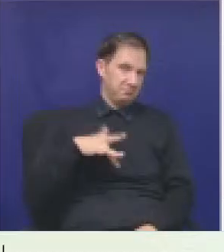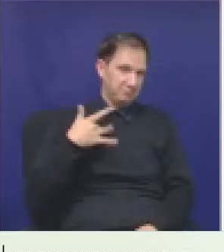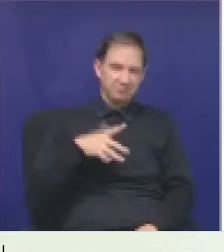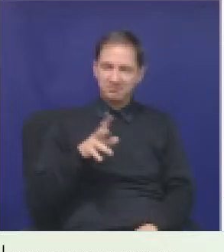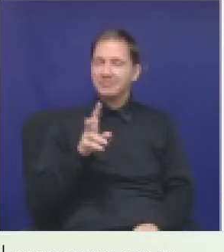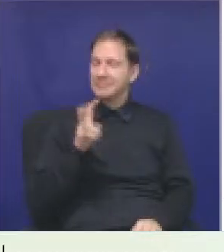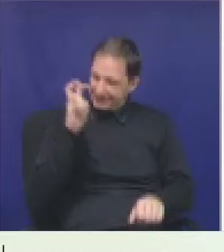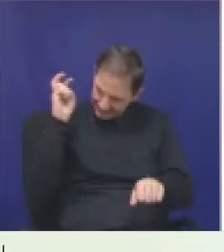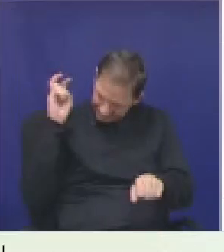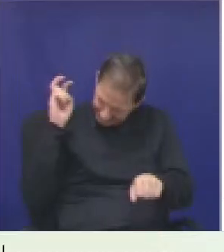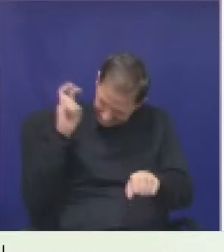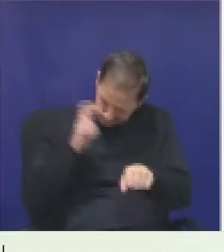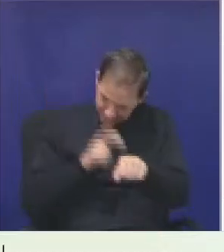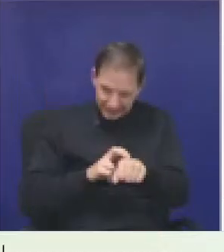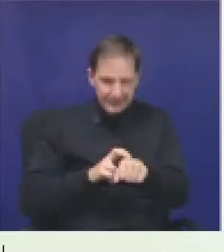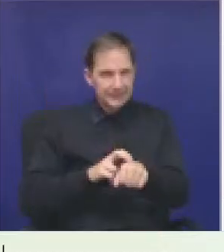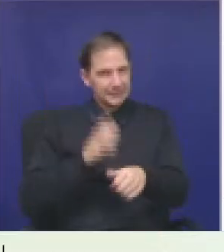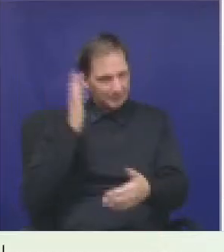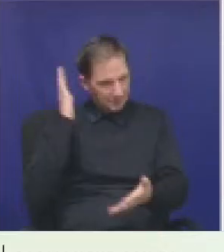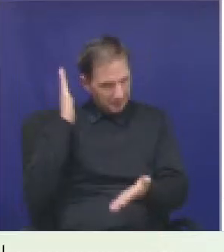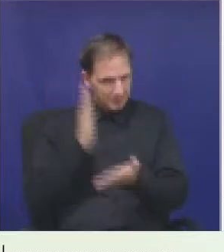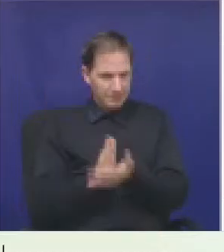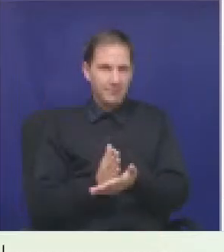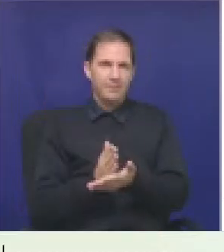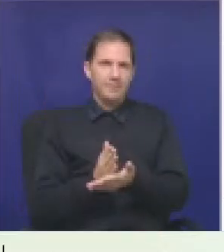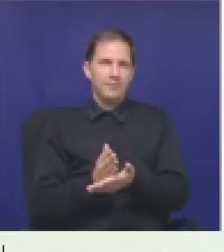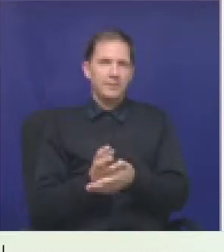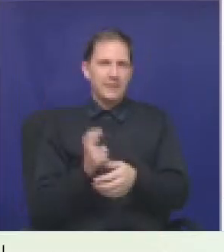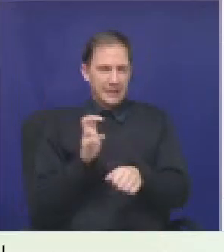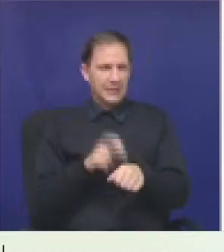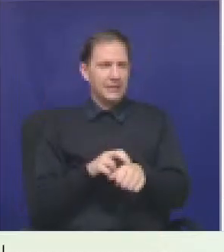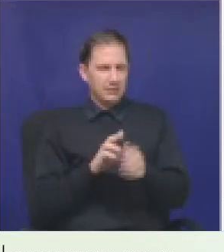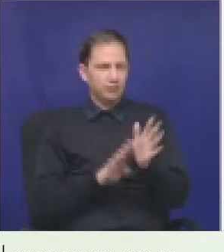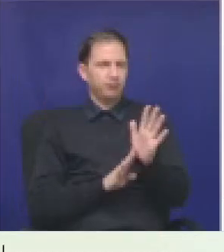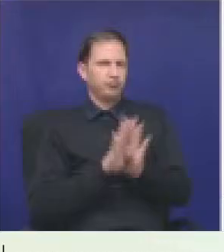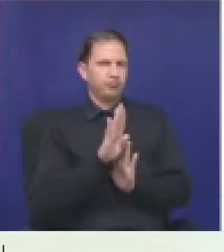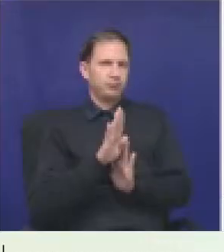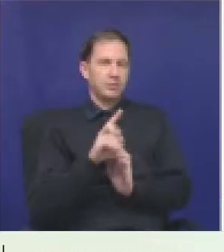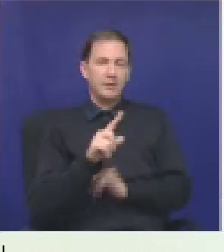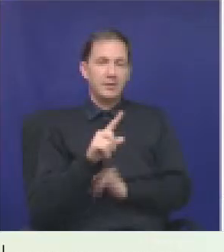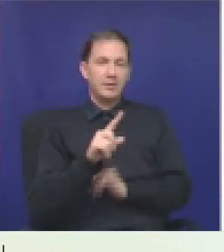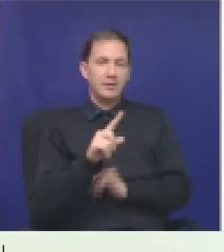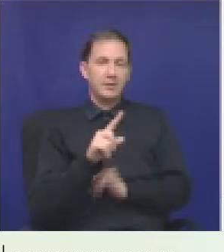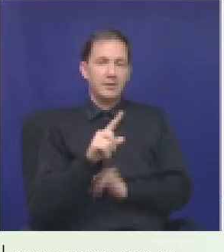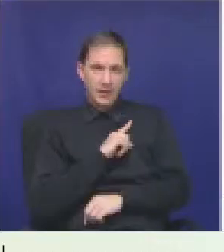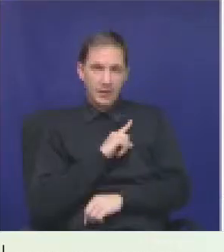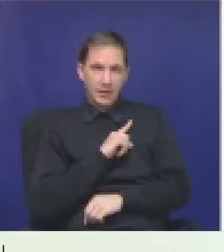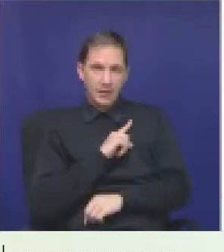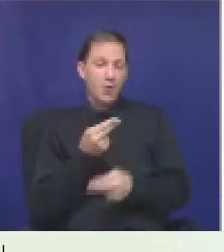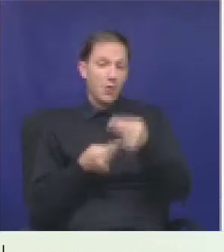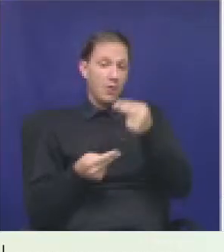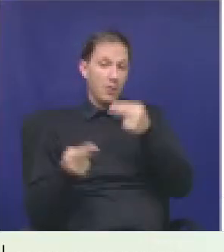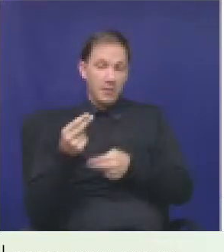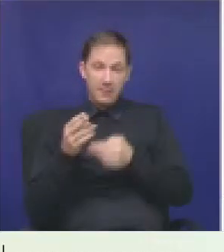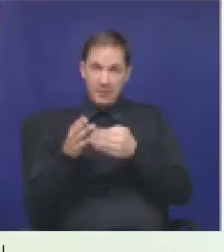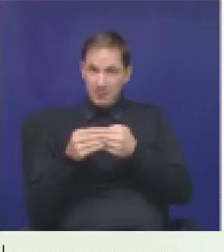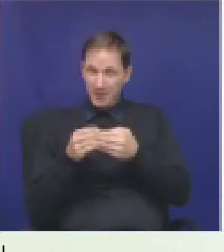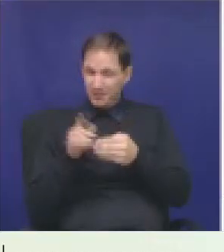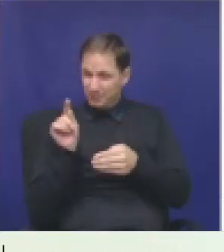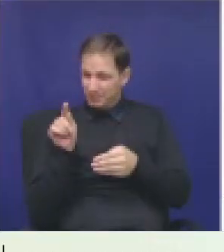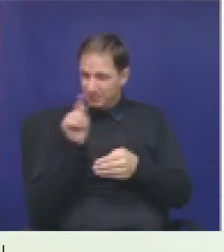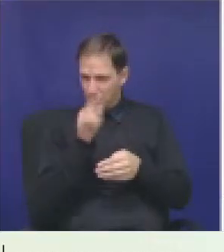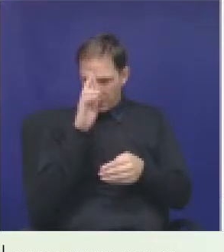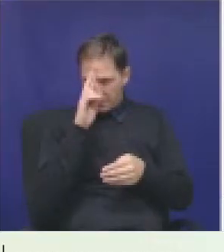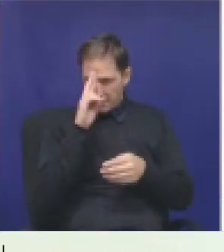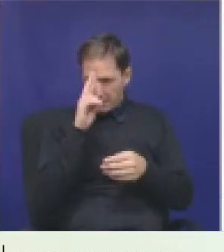is an essential endowment our democracy and our developmental state needs. And it is for this reason that honorable members will remember that the